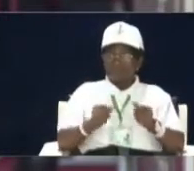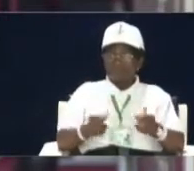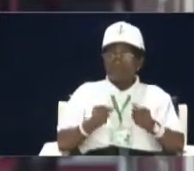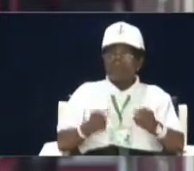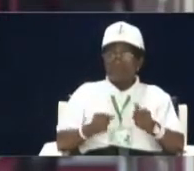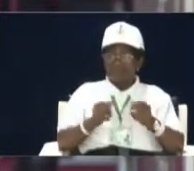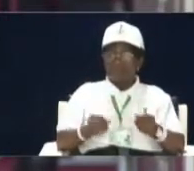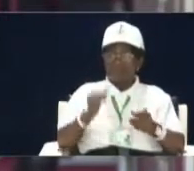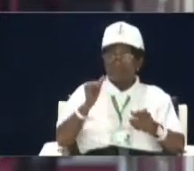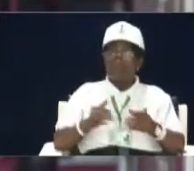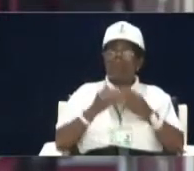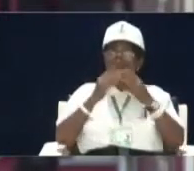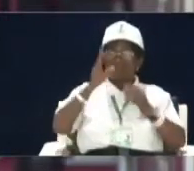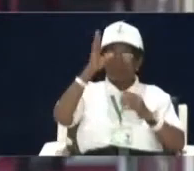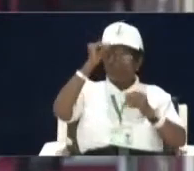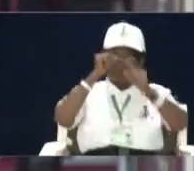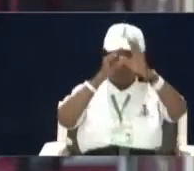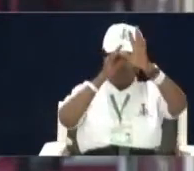Thank you, Father.